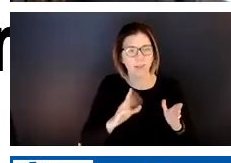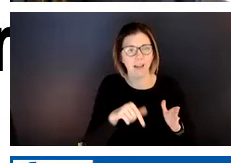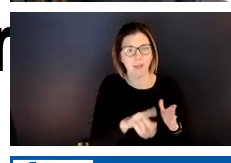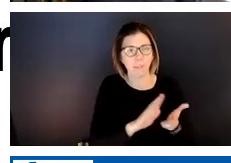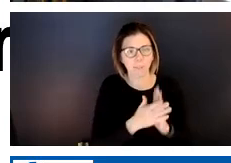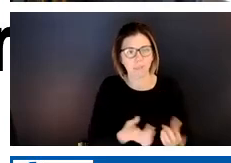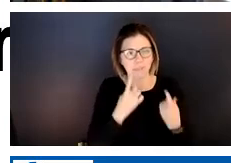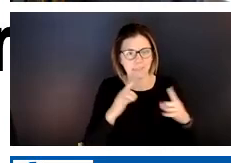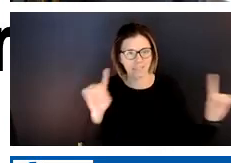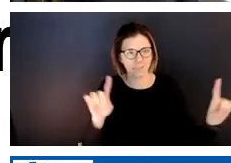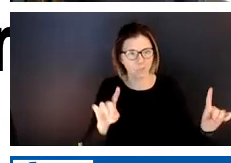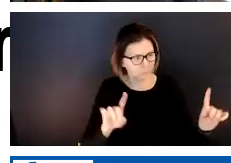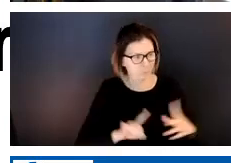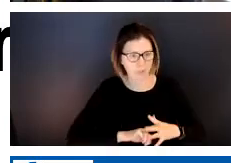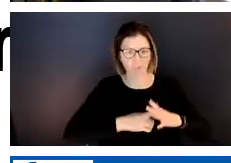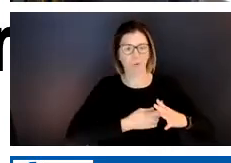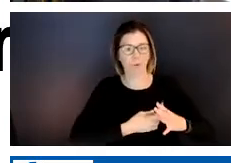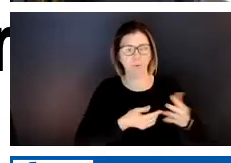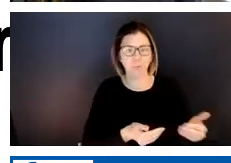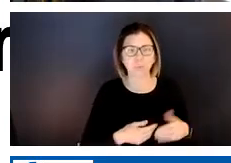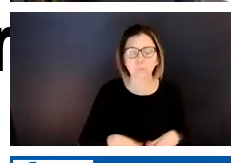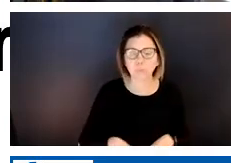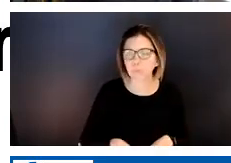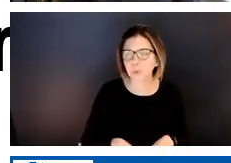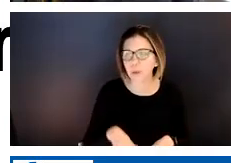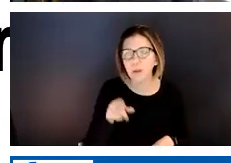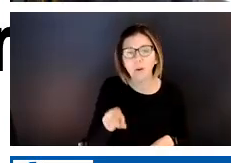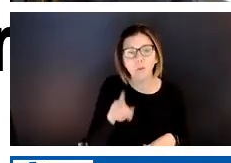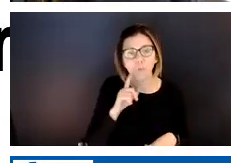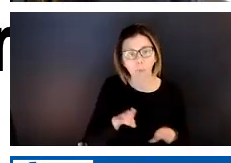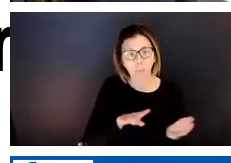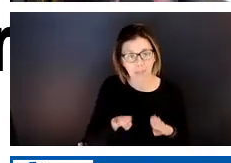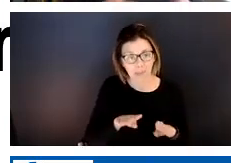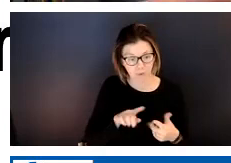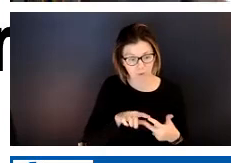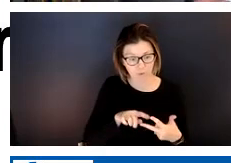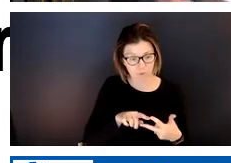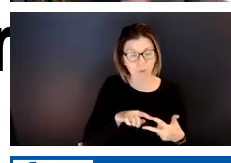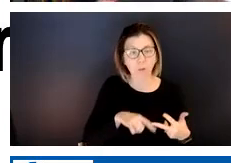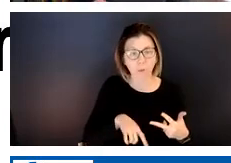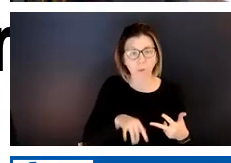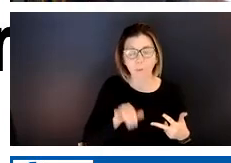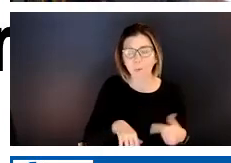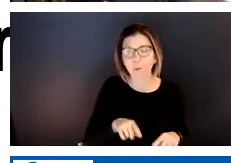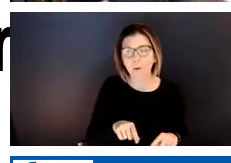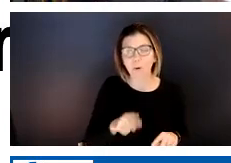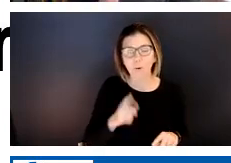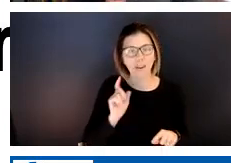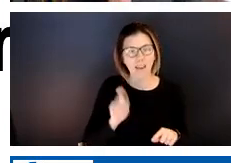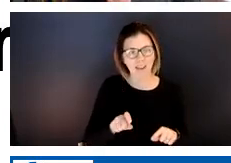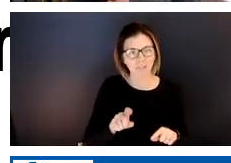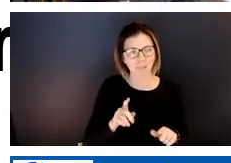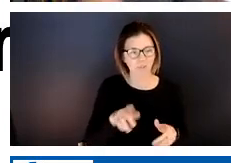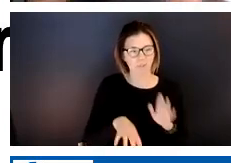successful from the get-go. When it comes to behaviors, oftentimes we need to find